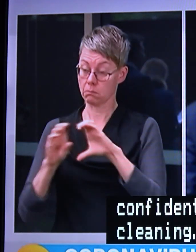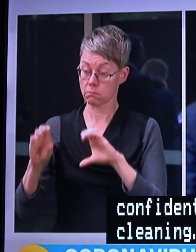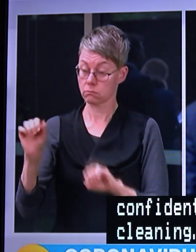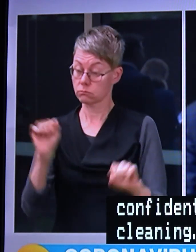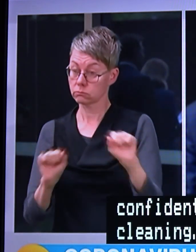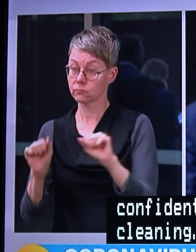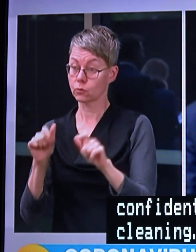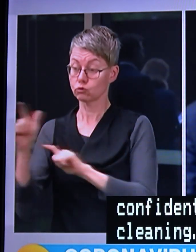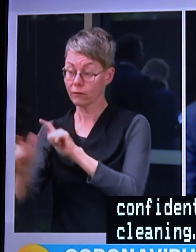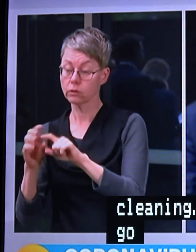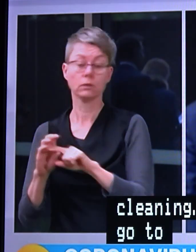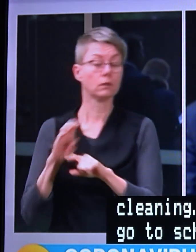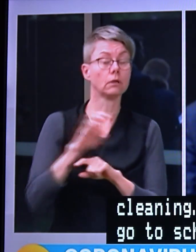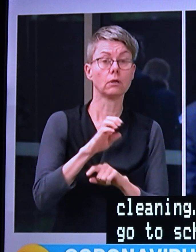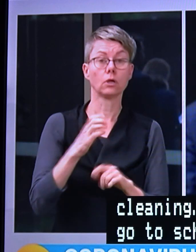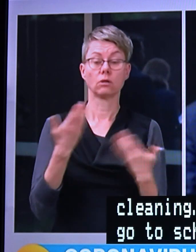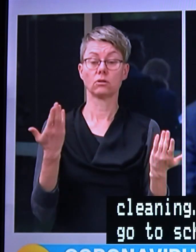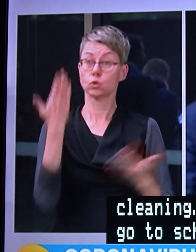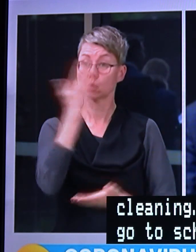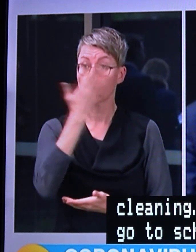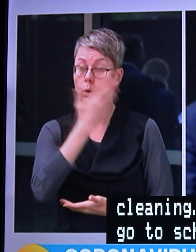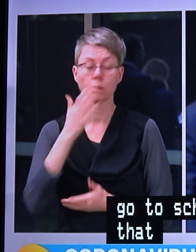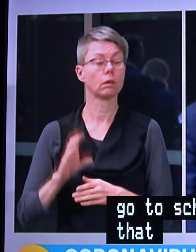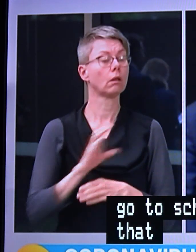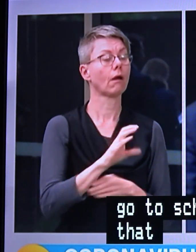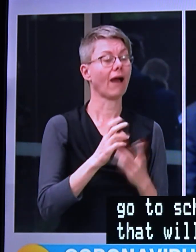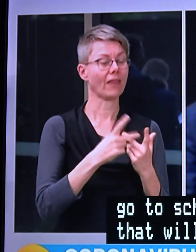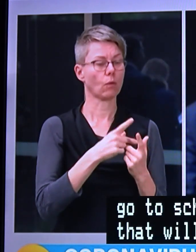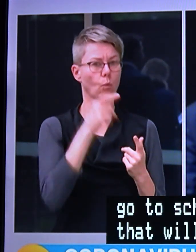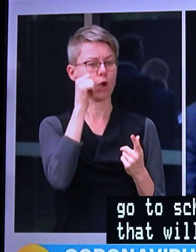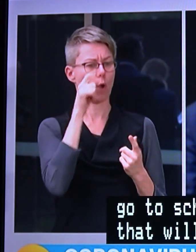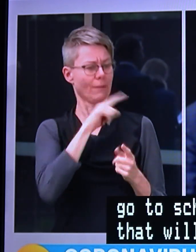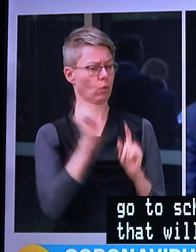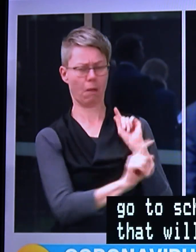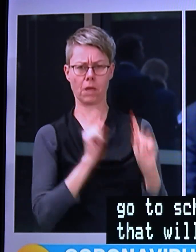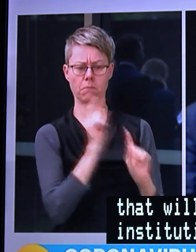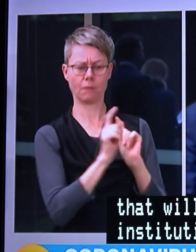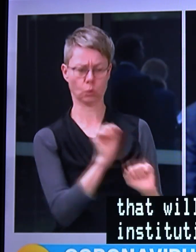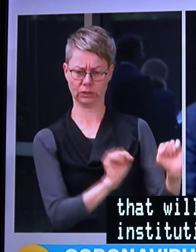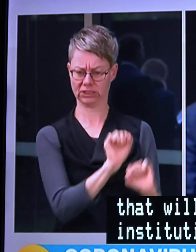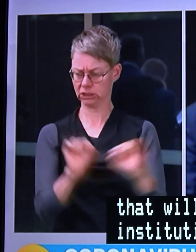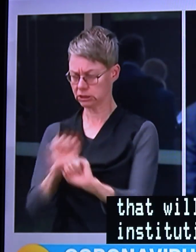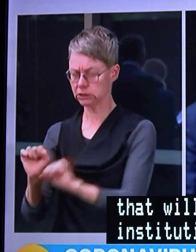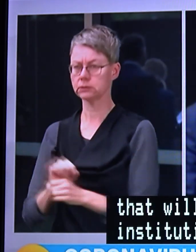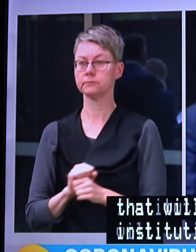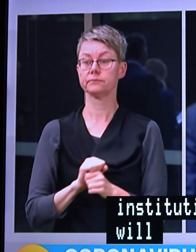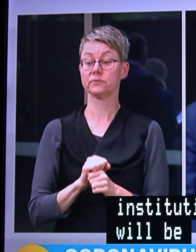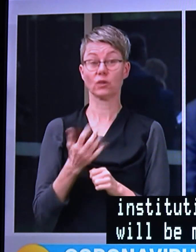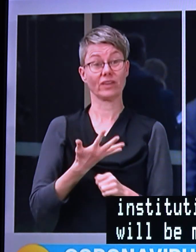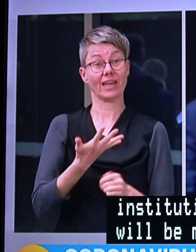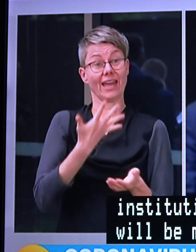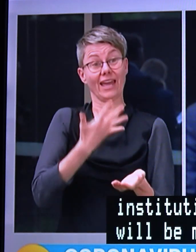and a proportion of that will go to other public institutions where we know that people will be moving around. And so far we've employed an